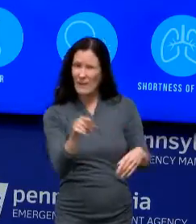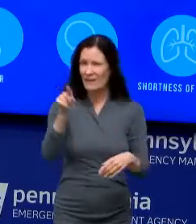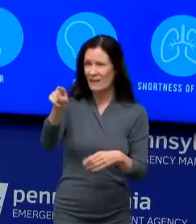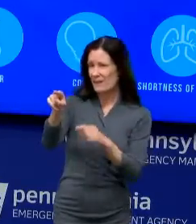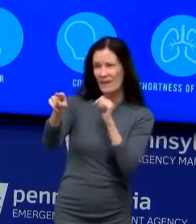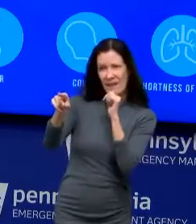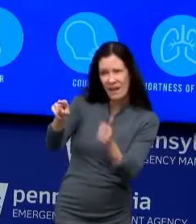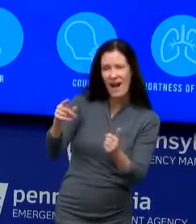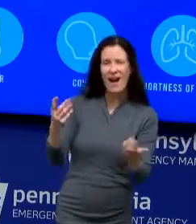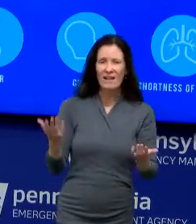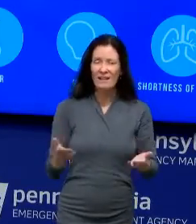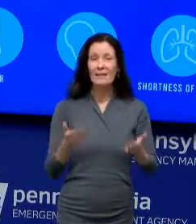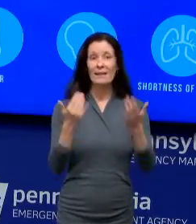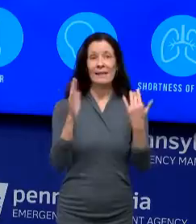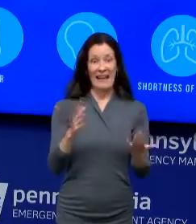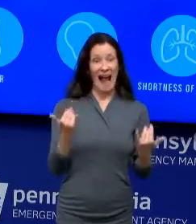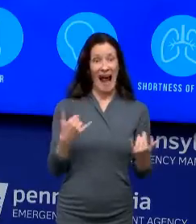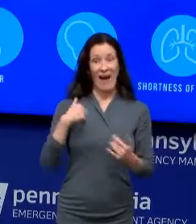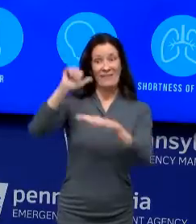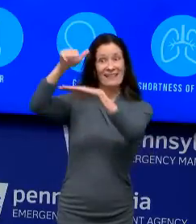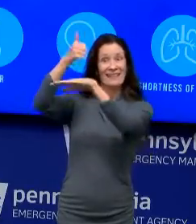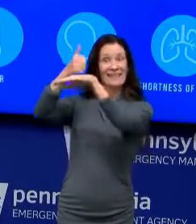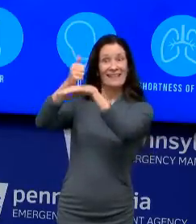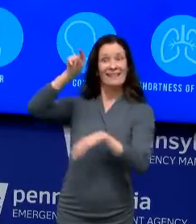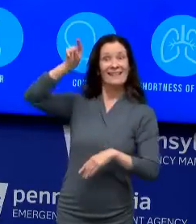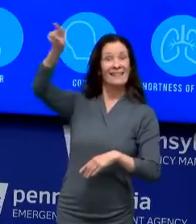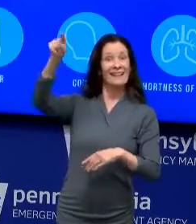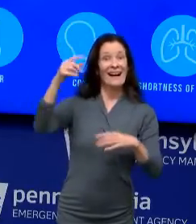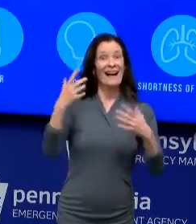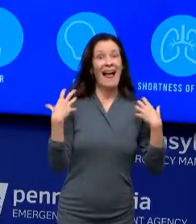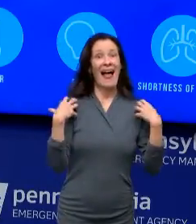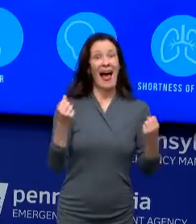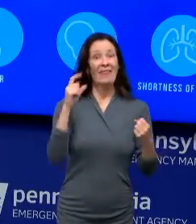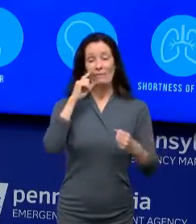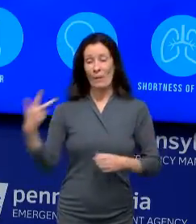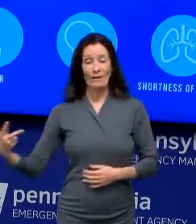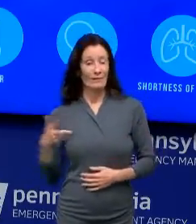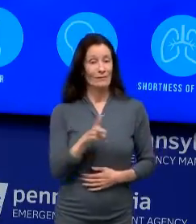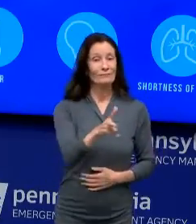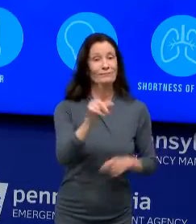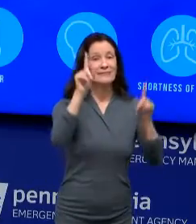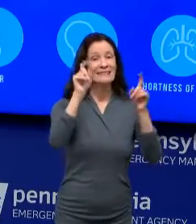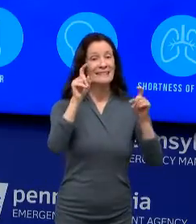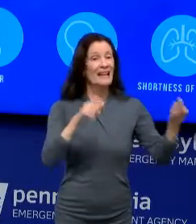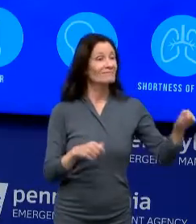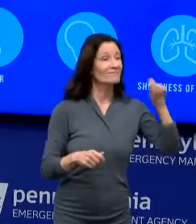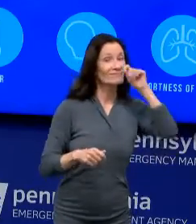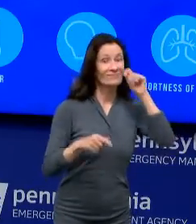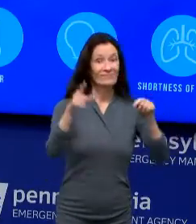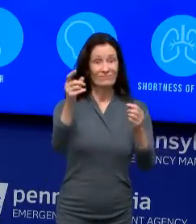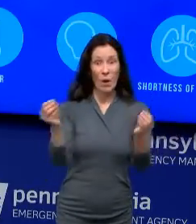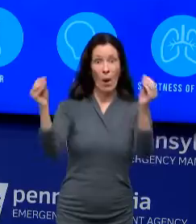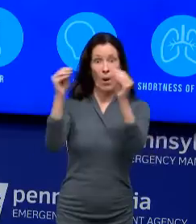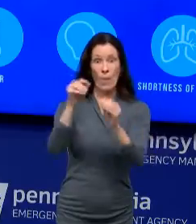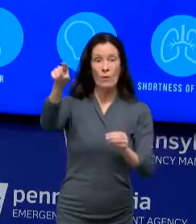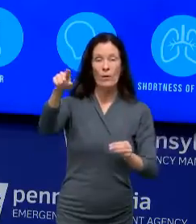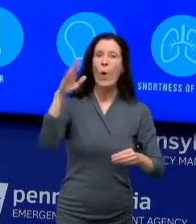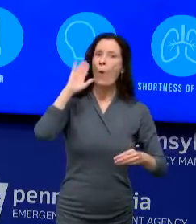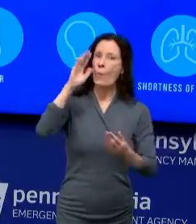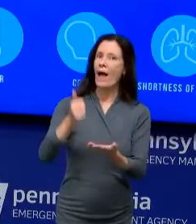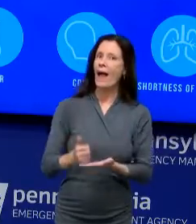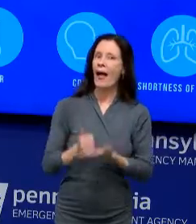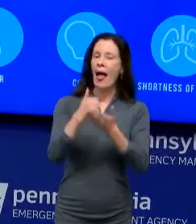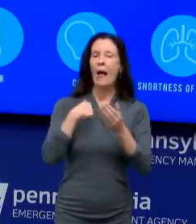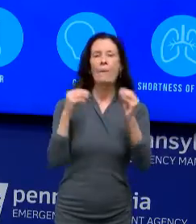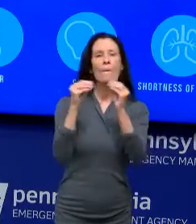to expand our testing, both our testing capacity at our Bureau of Laboratory for the Pennsylvania